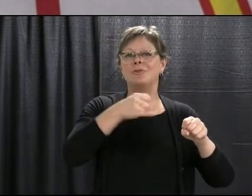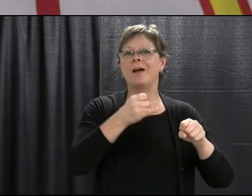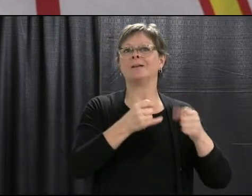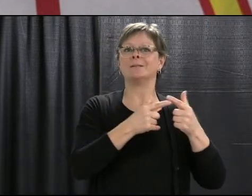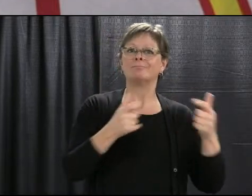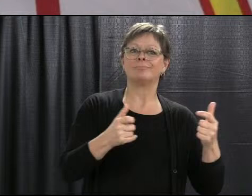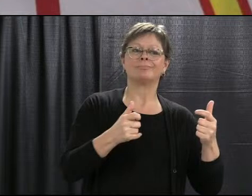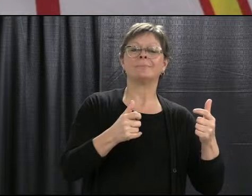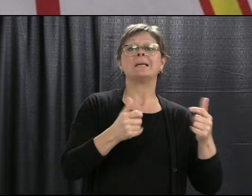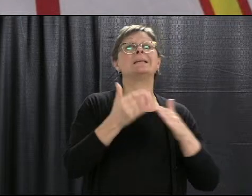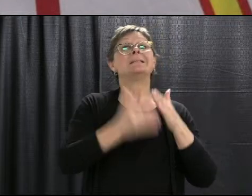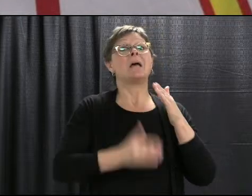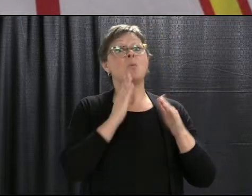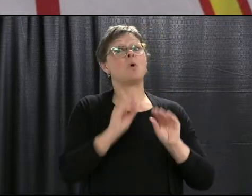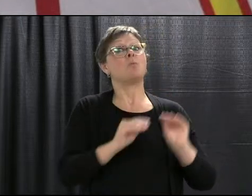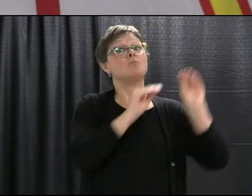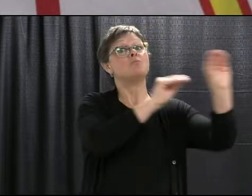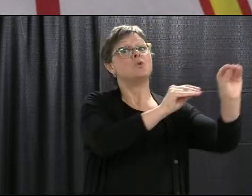to the more rural areas.